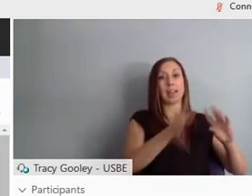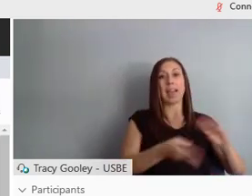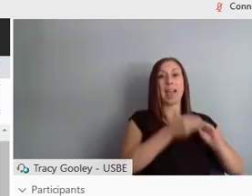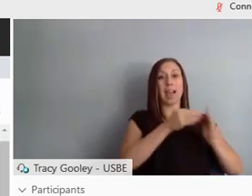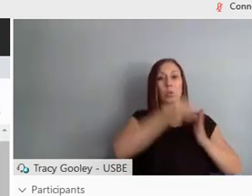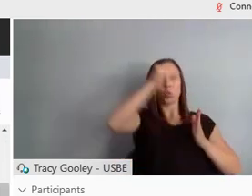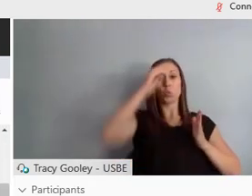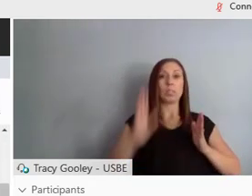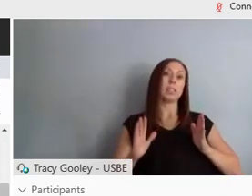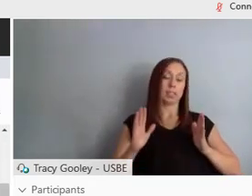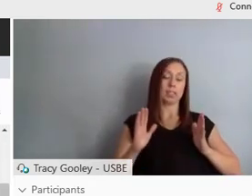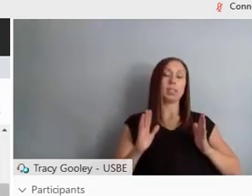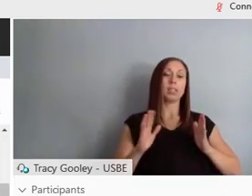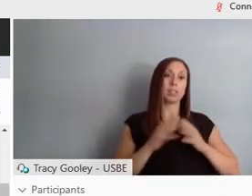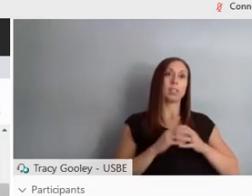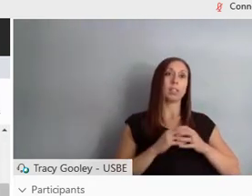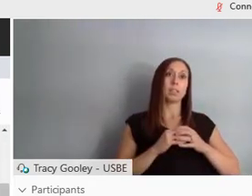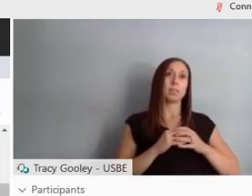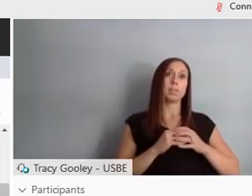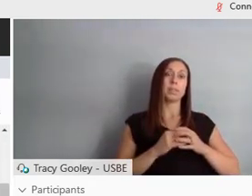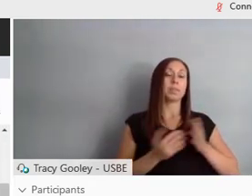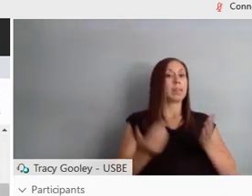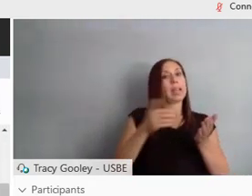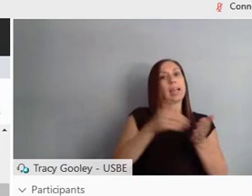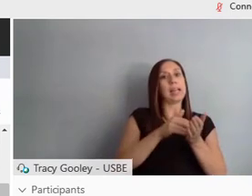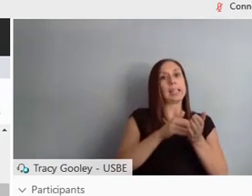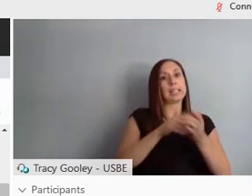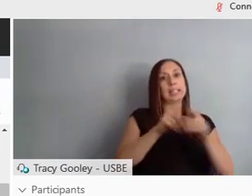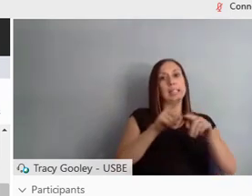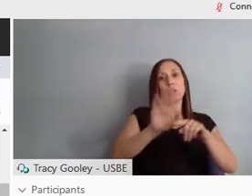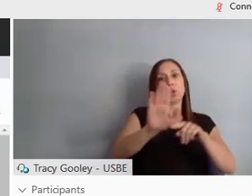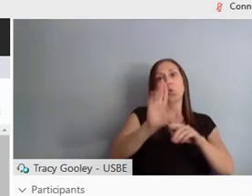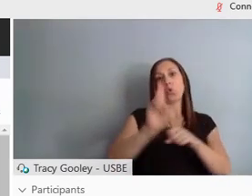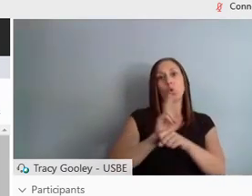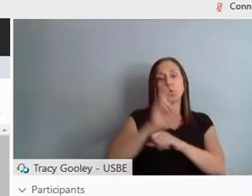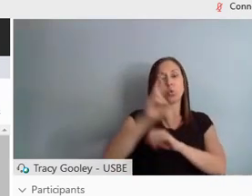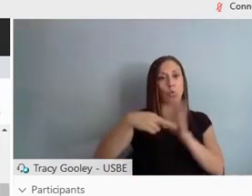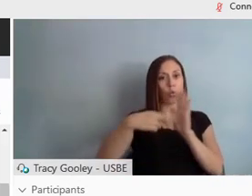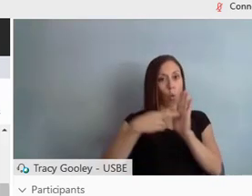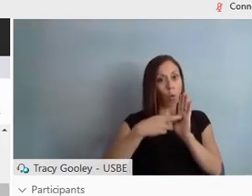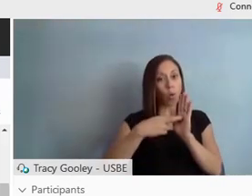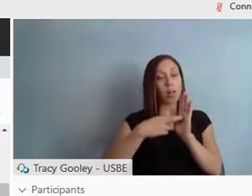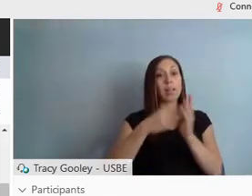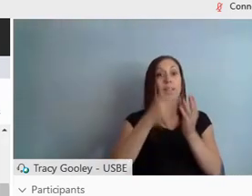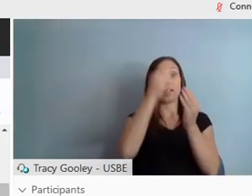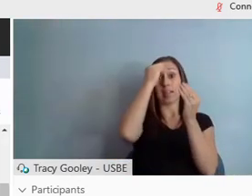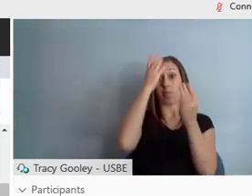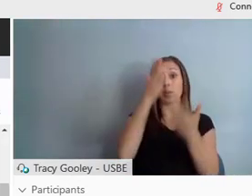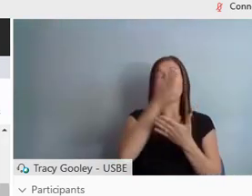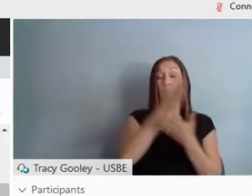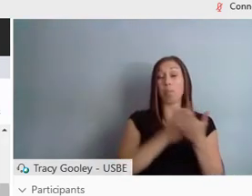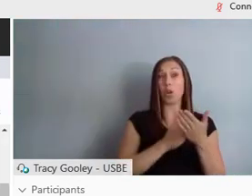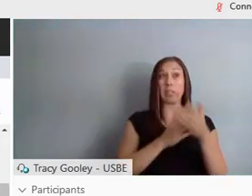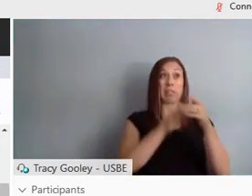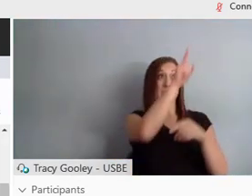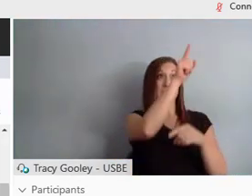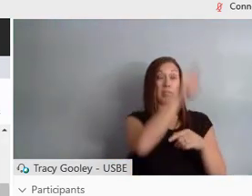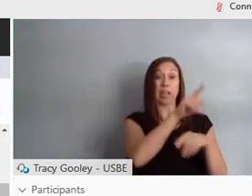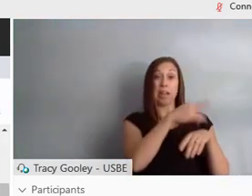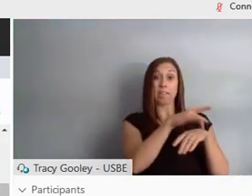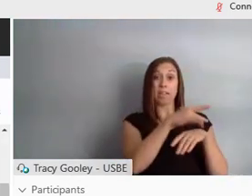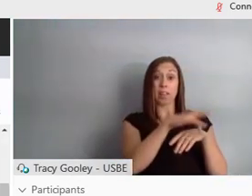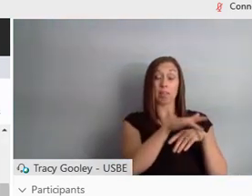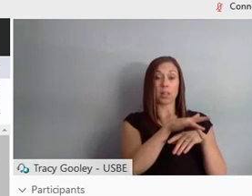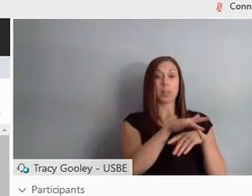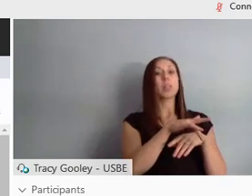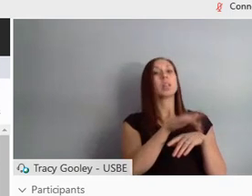a student. So again, depending on your user role, these information pieces over here for district and